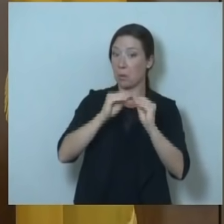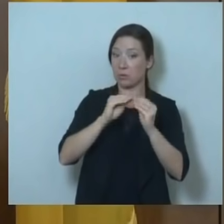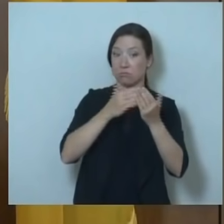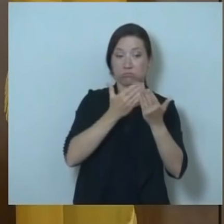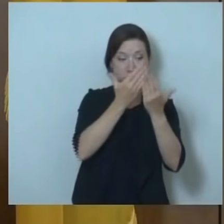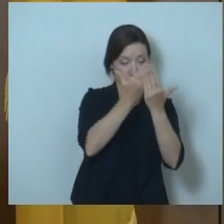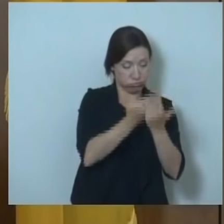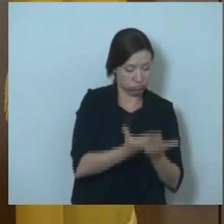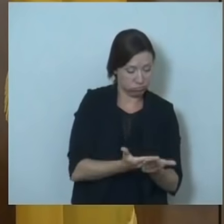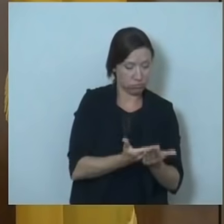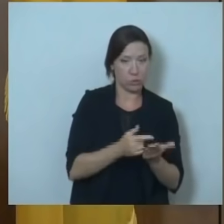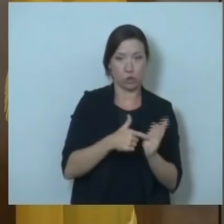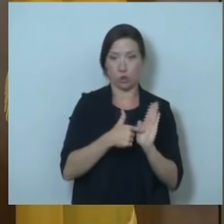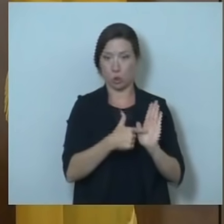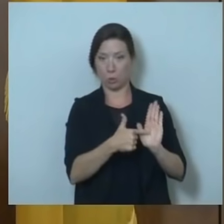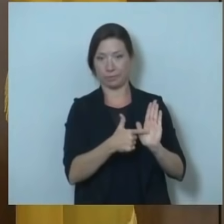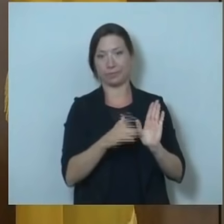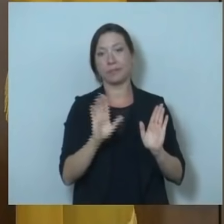the Secretary of Health,